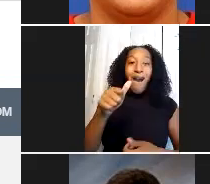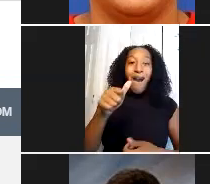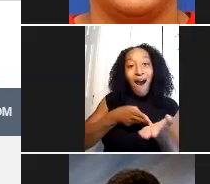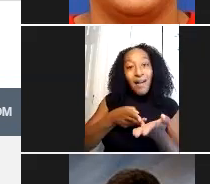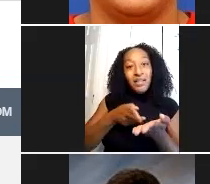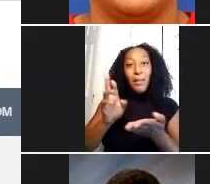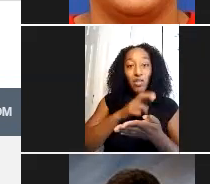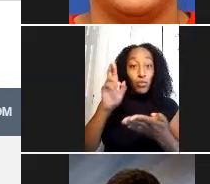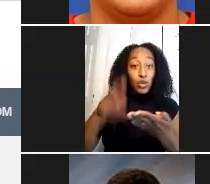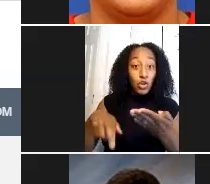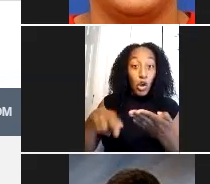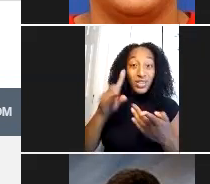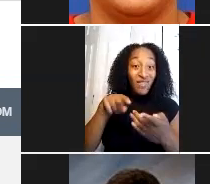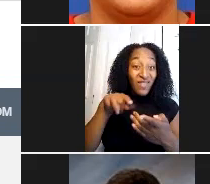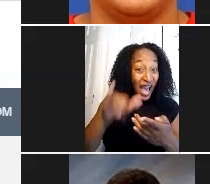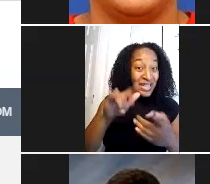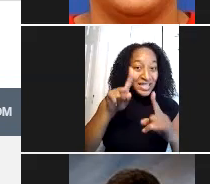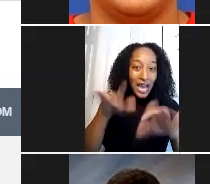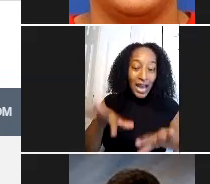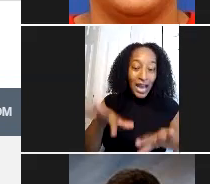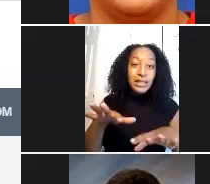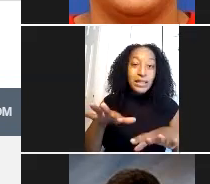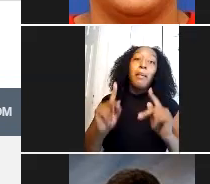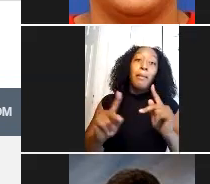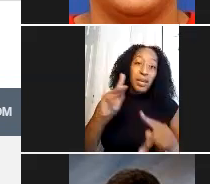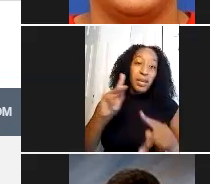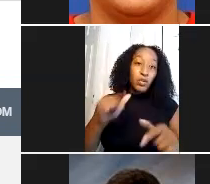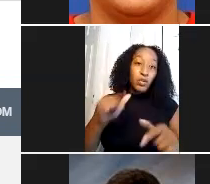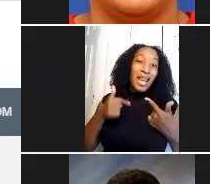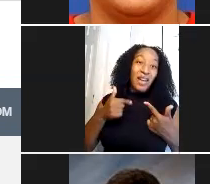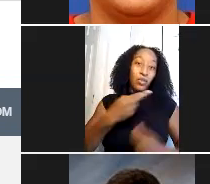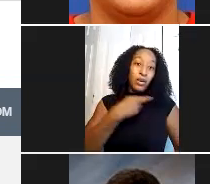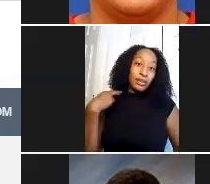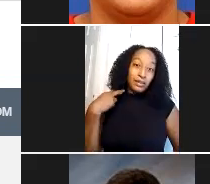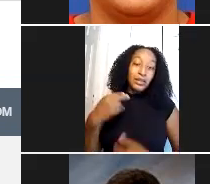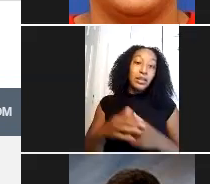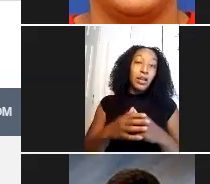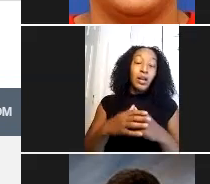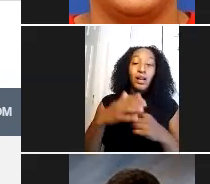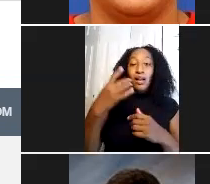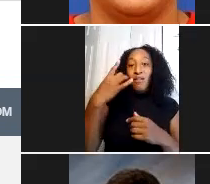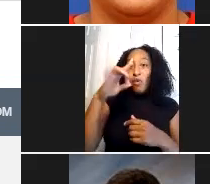20% of the people who took it heart issues, or,